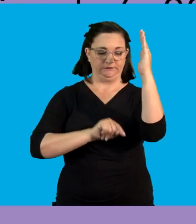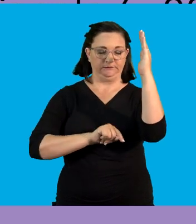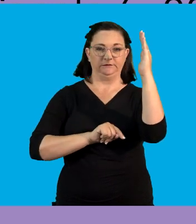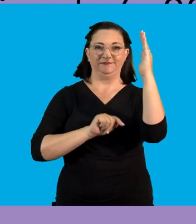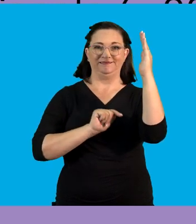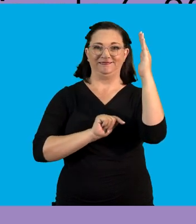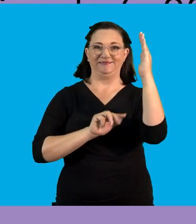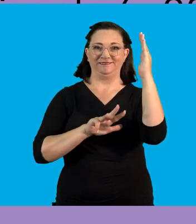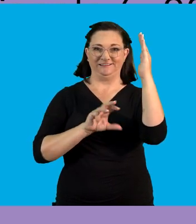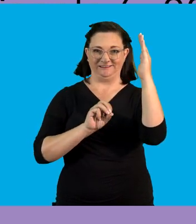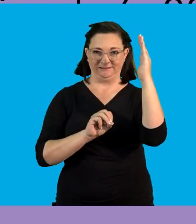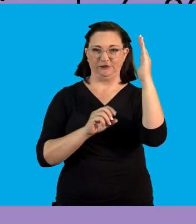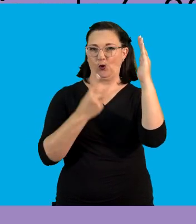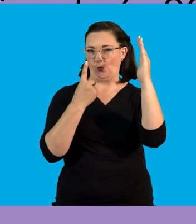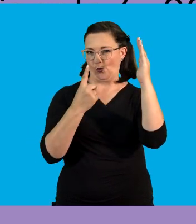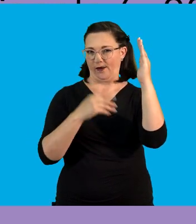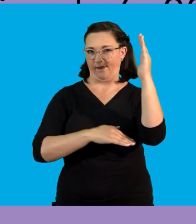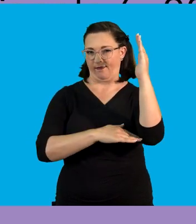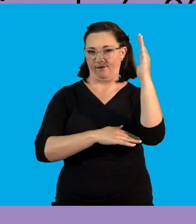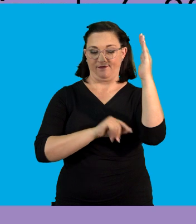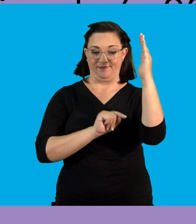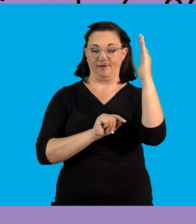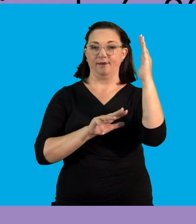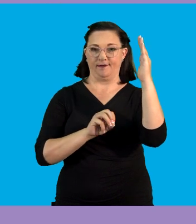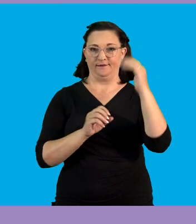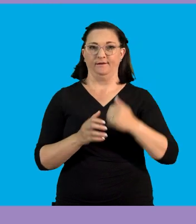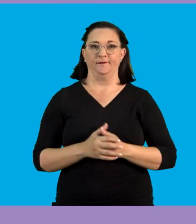3 angles is a right angle, which equals to 90 degrees.